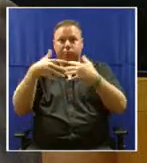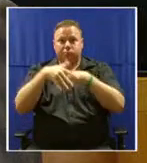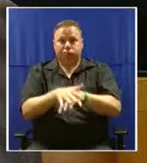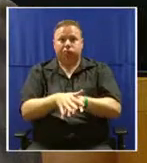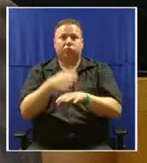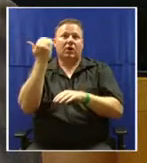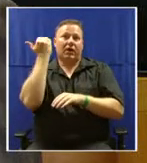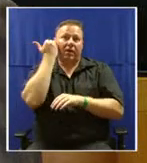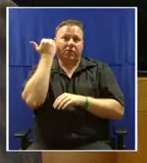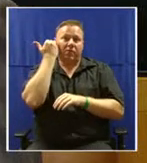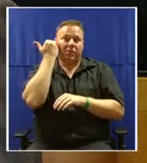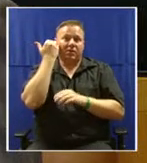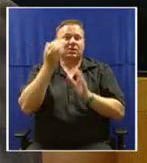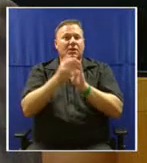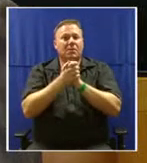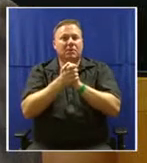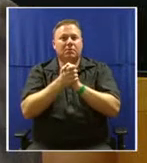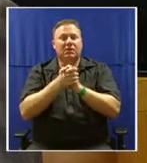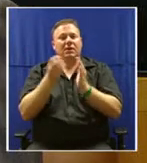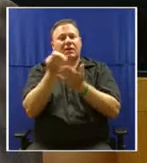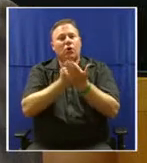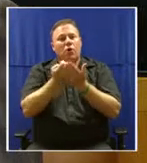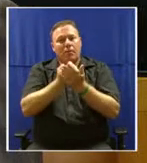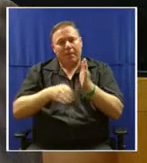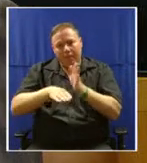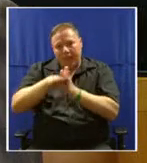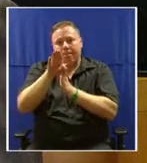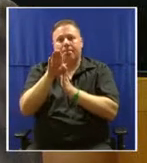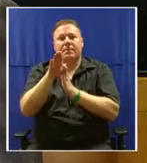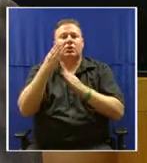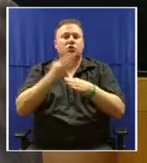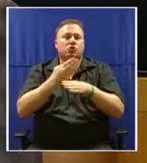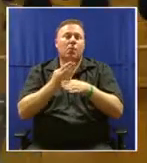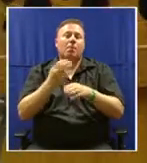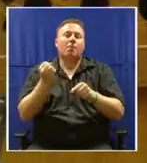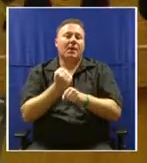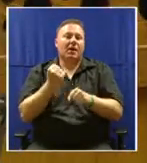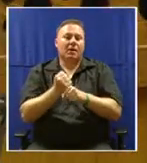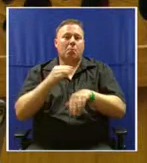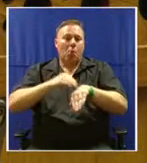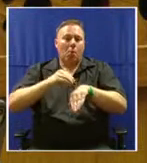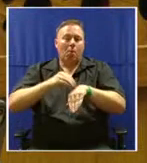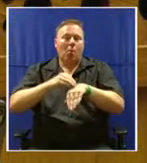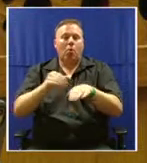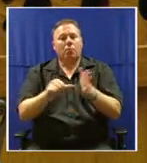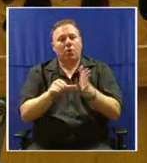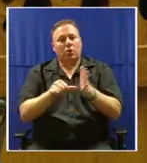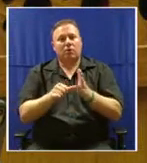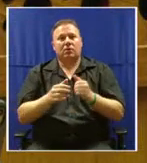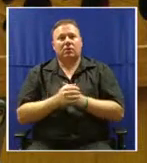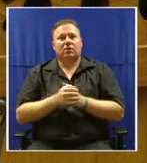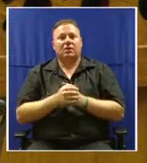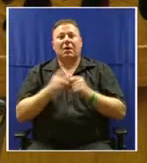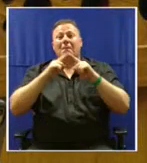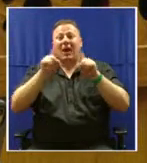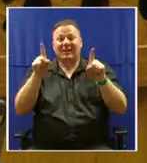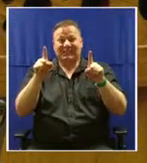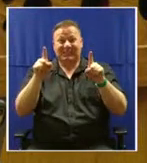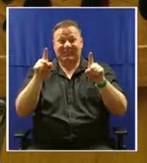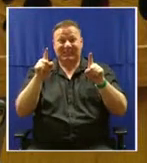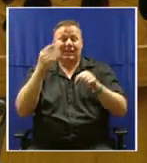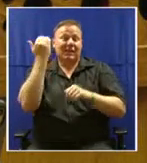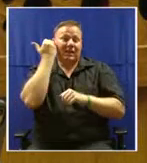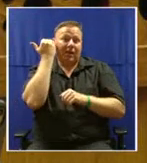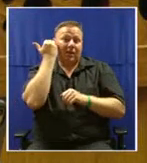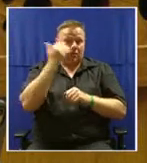grow our economy and to create jobs. However, the public sector